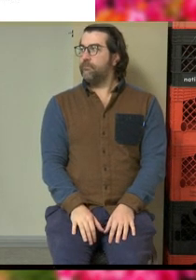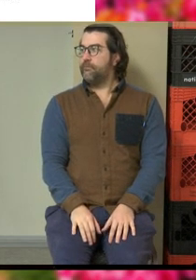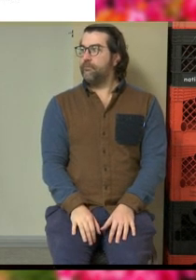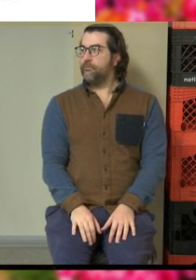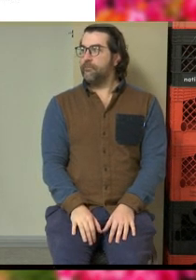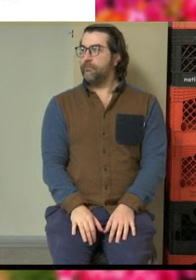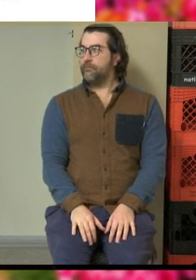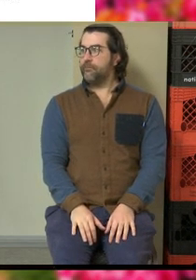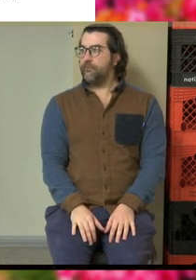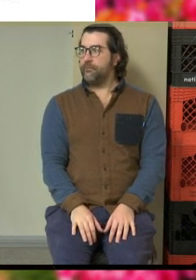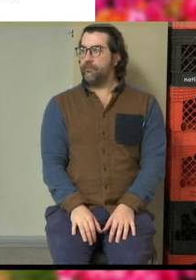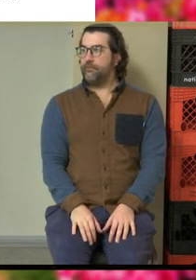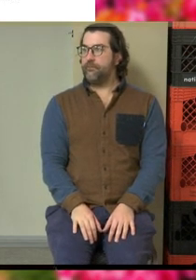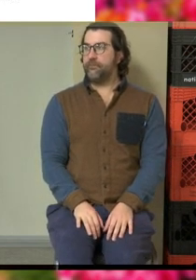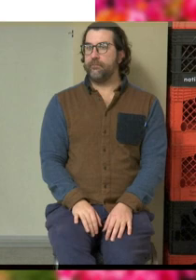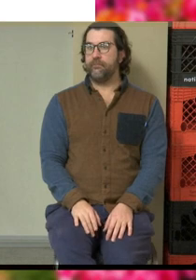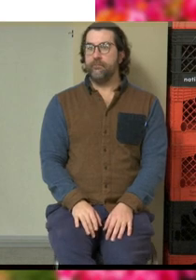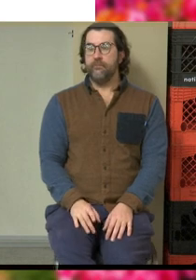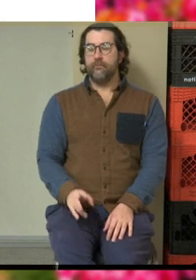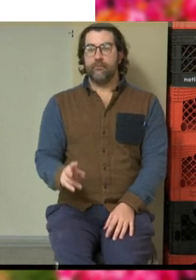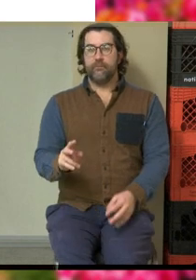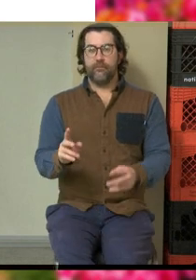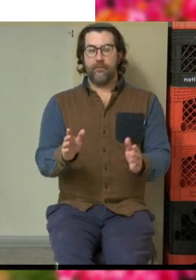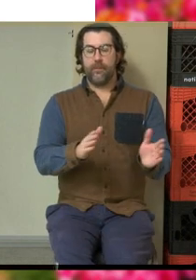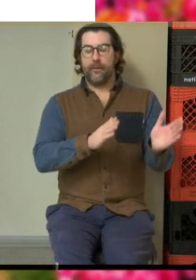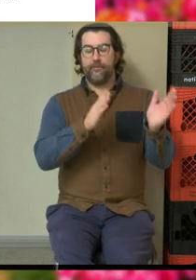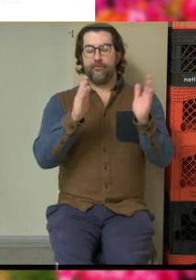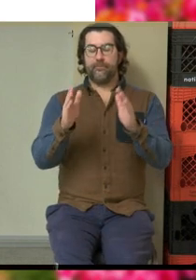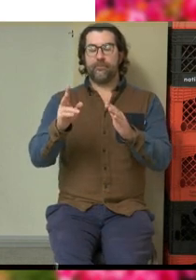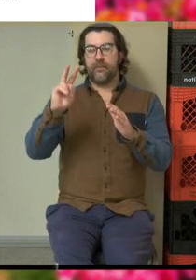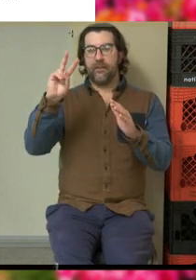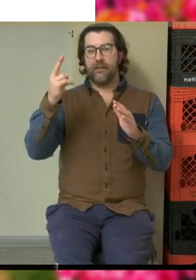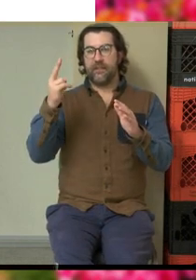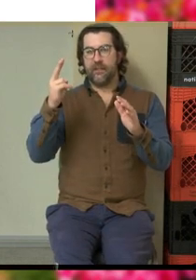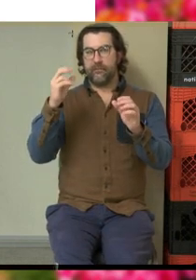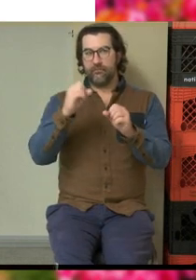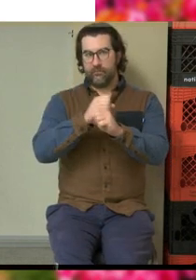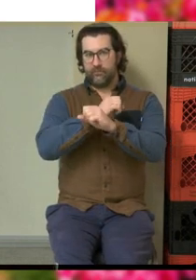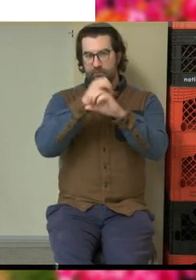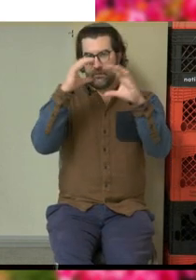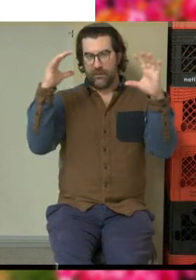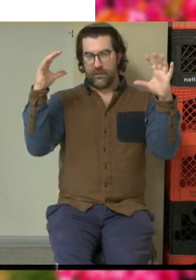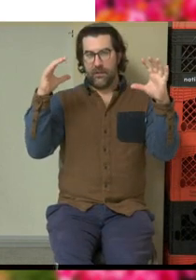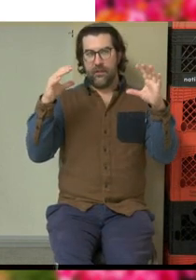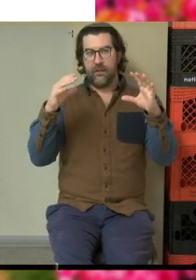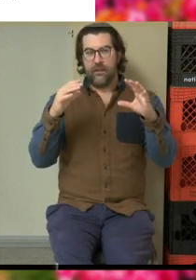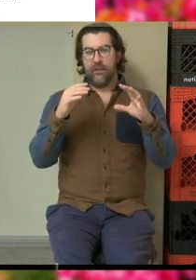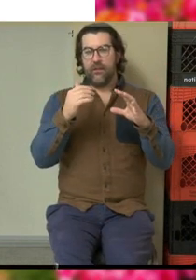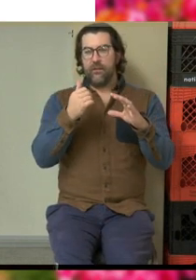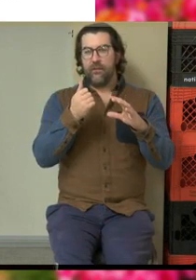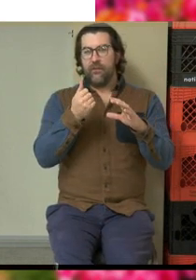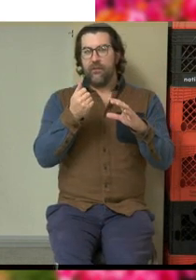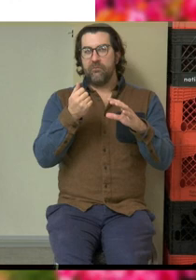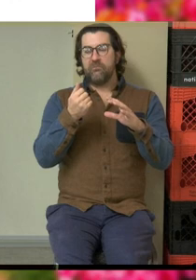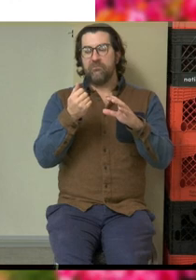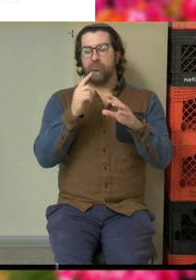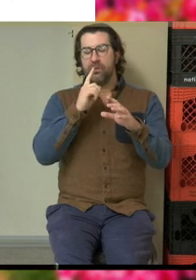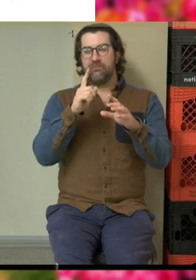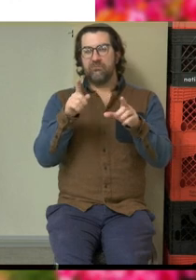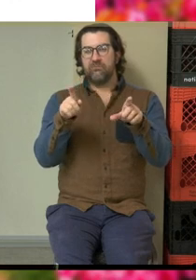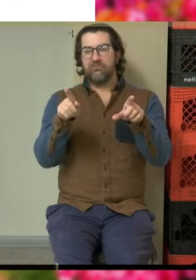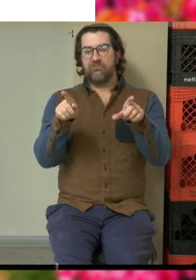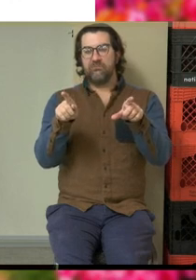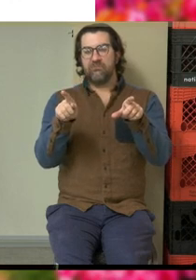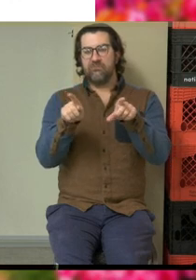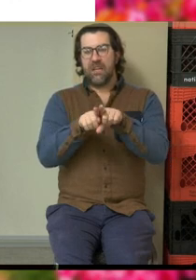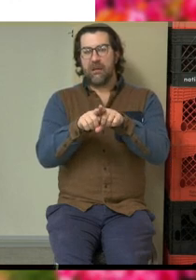Okay, so this is the second concept. This is looking at moving some of the same amenities that you saw